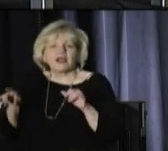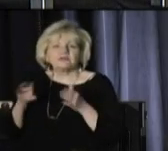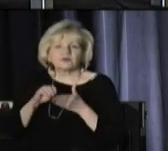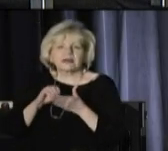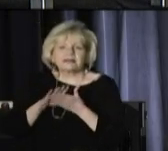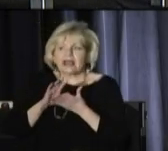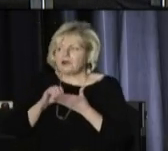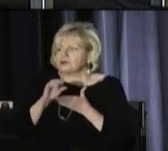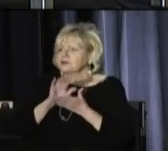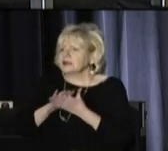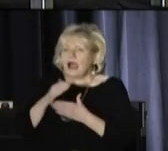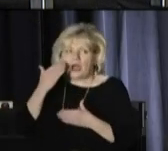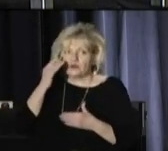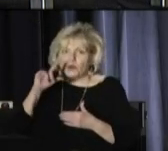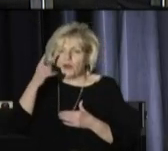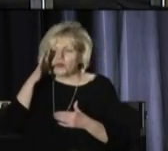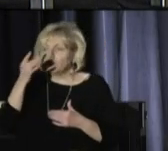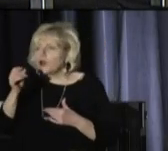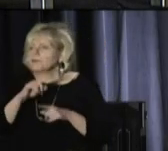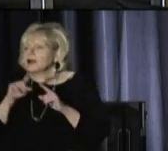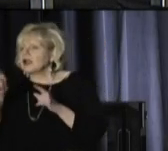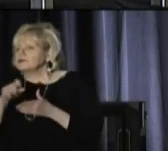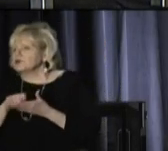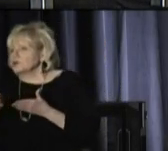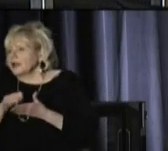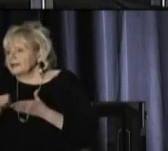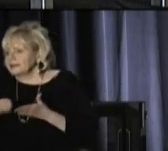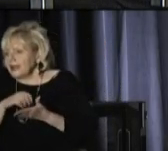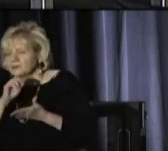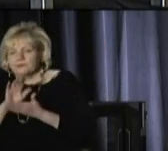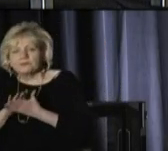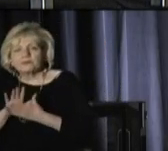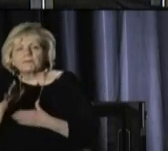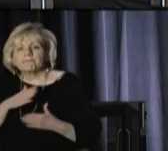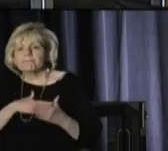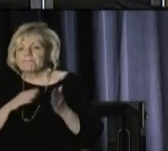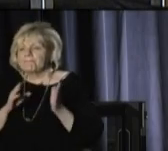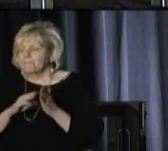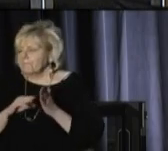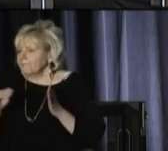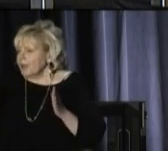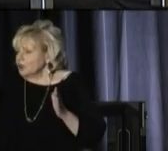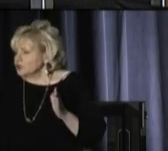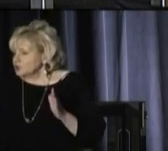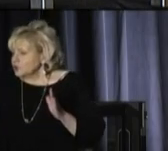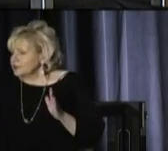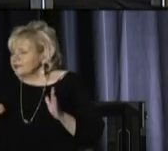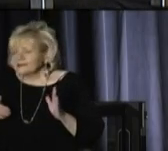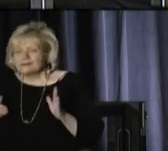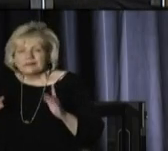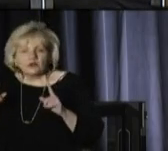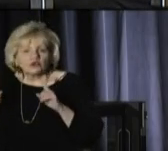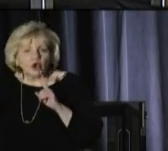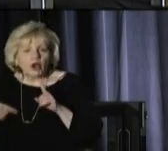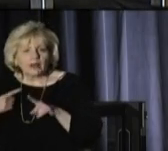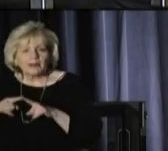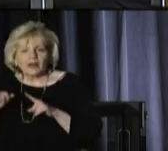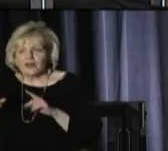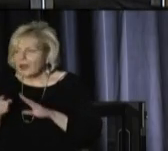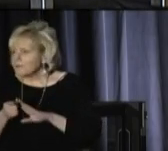where it's gonna go, but I have to write this mm-hmm. down. It, you know, like my students, if they're out there, know, like I talk about that moment,